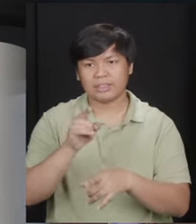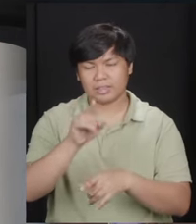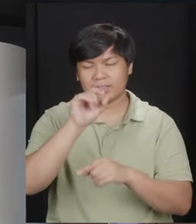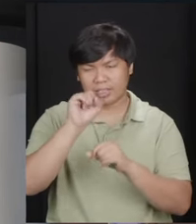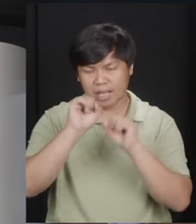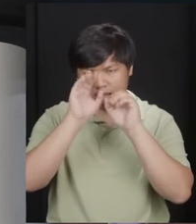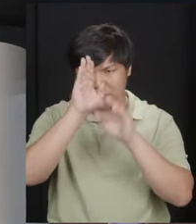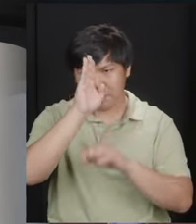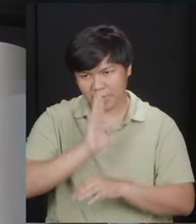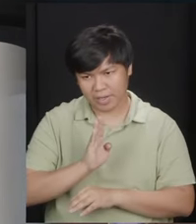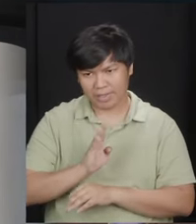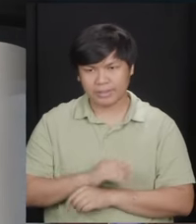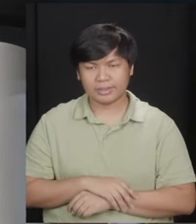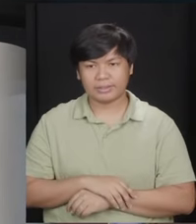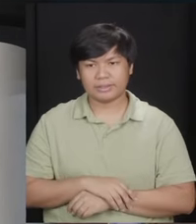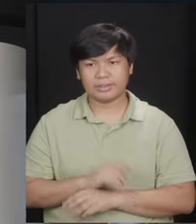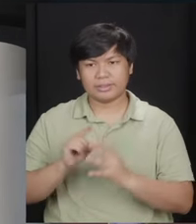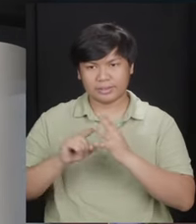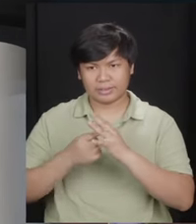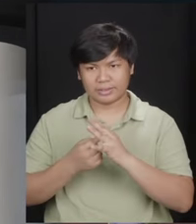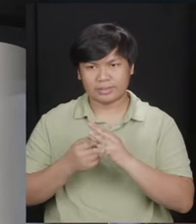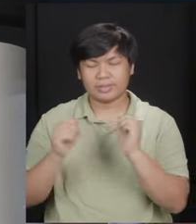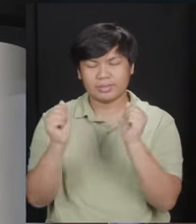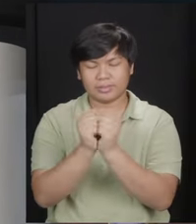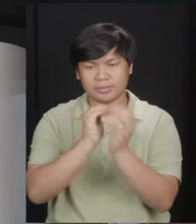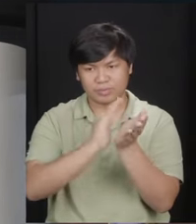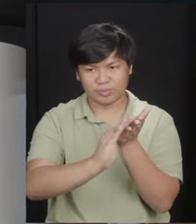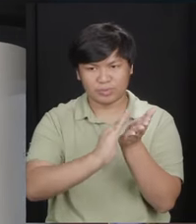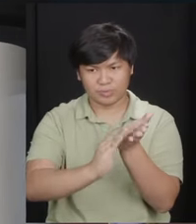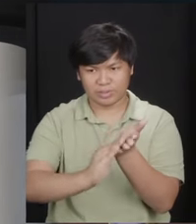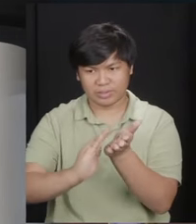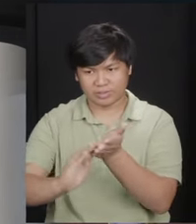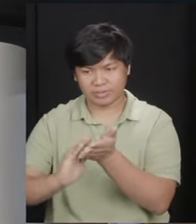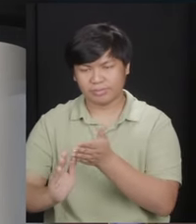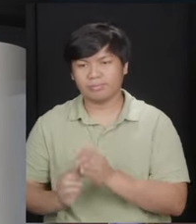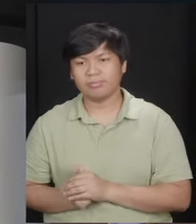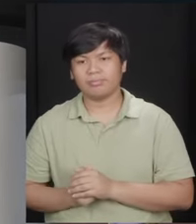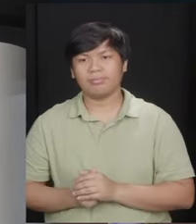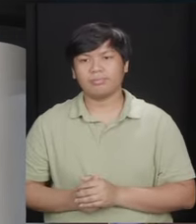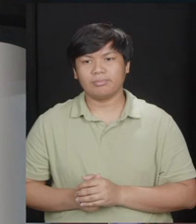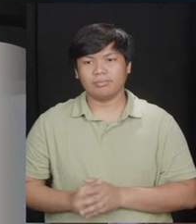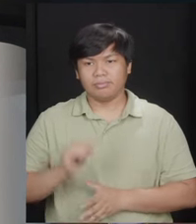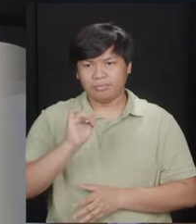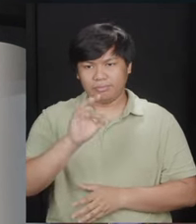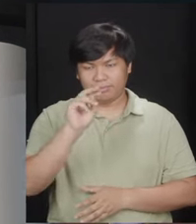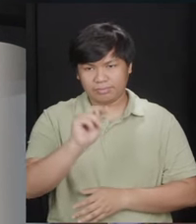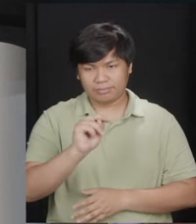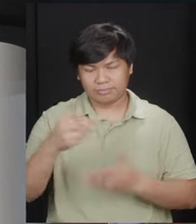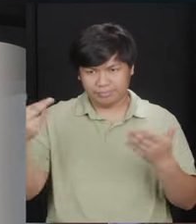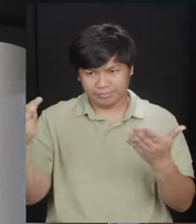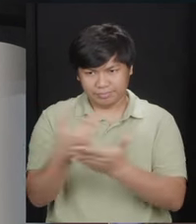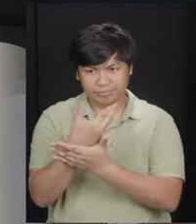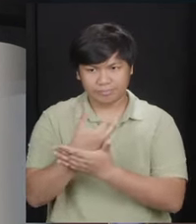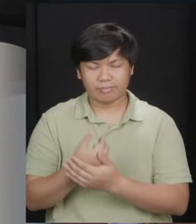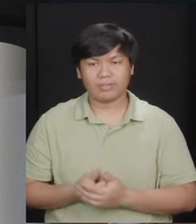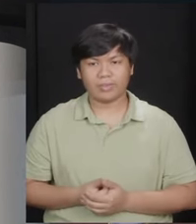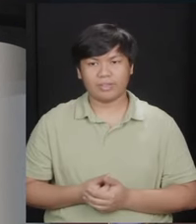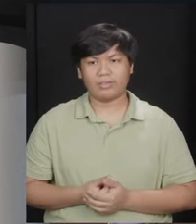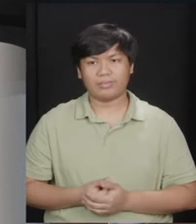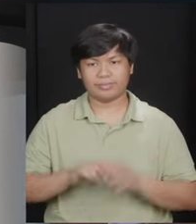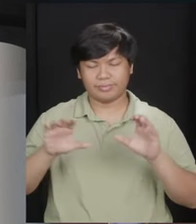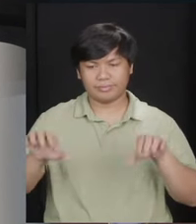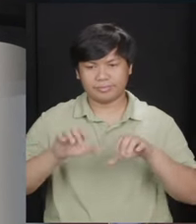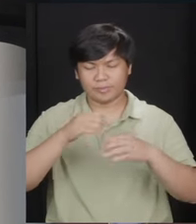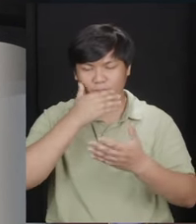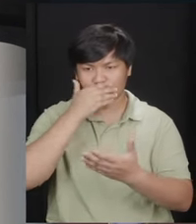it. It begins with forgiveness. And if needed, restoration. Do good